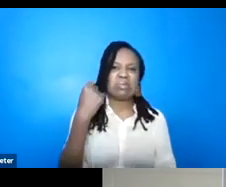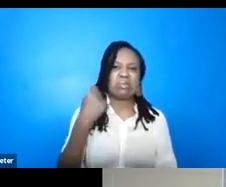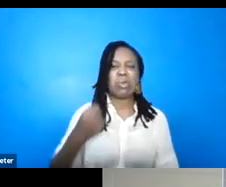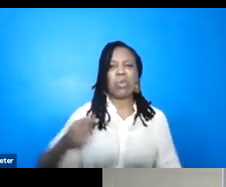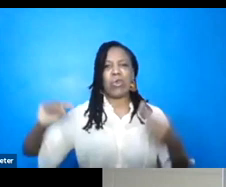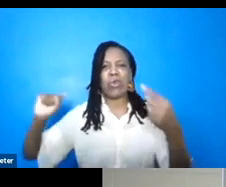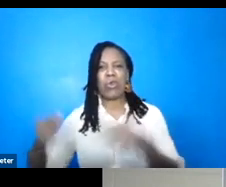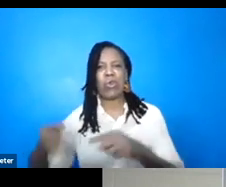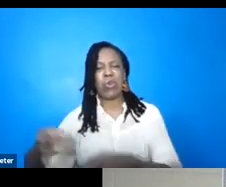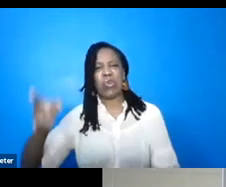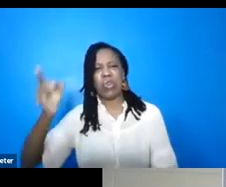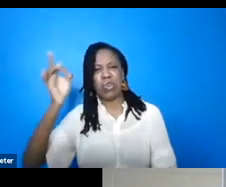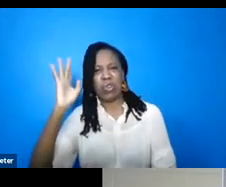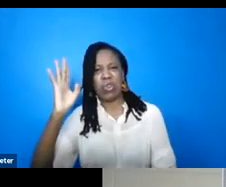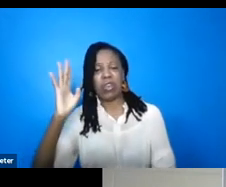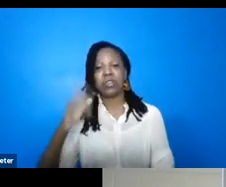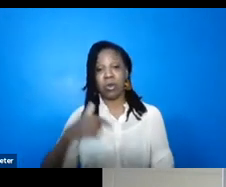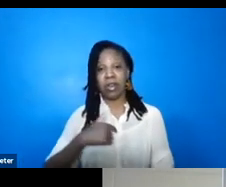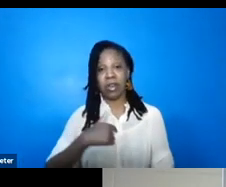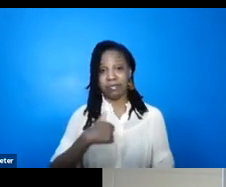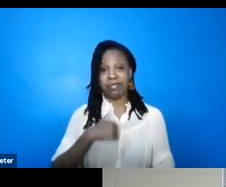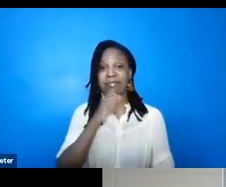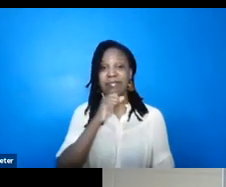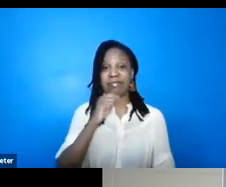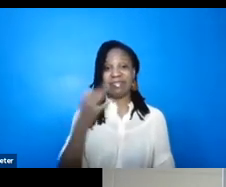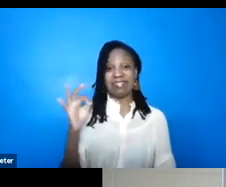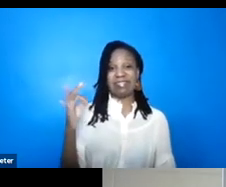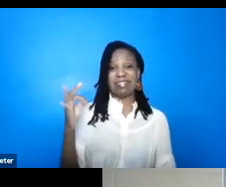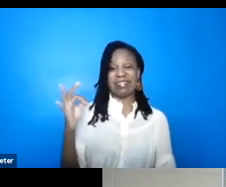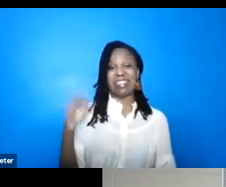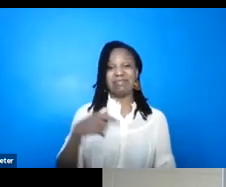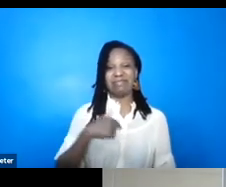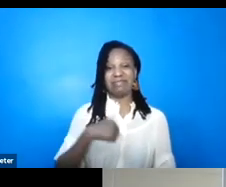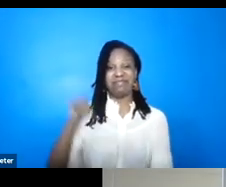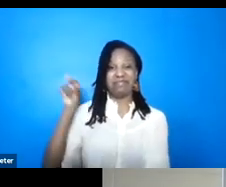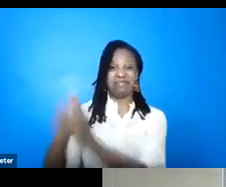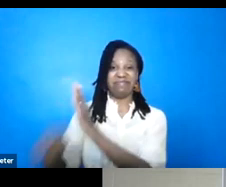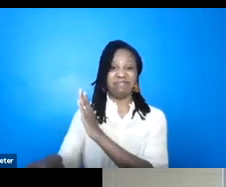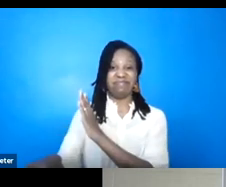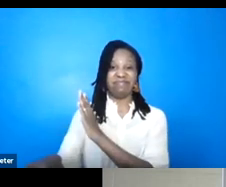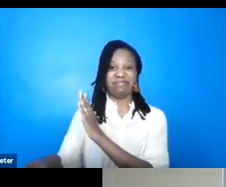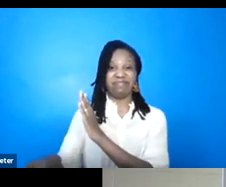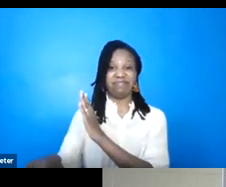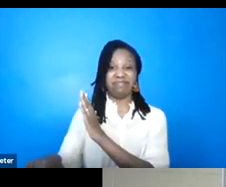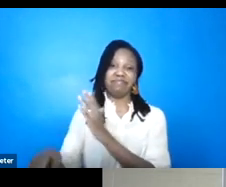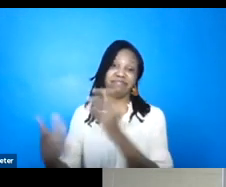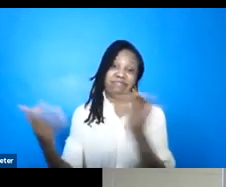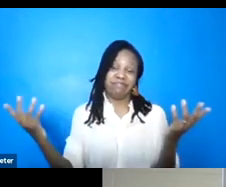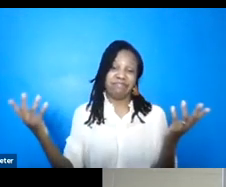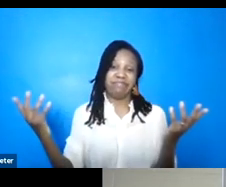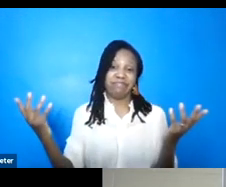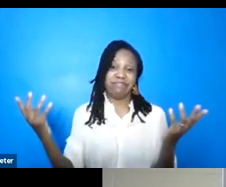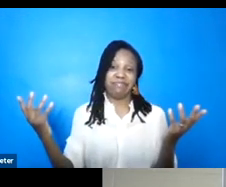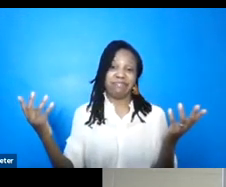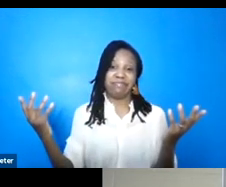remember sitting in prison. Again, this is another environment where, again, it was emphasized that this is the type of man I have to be